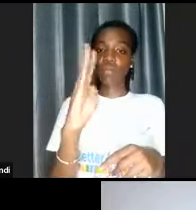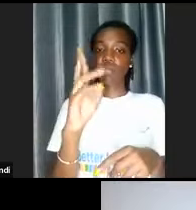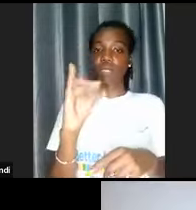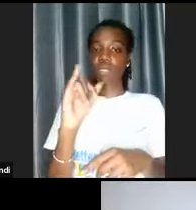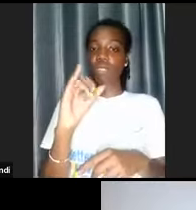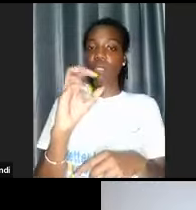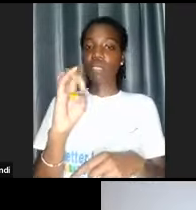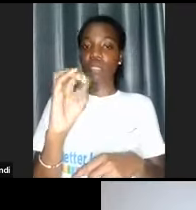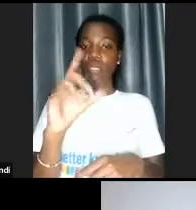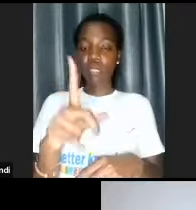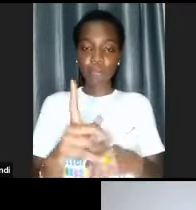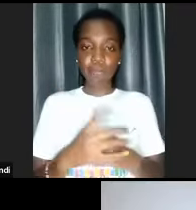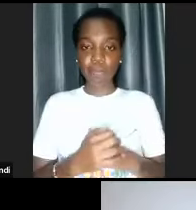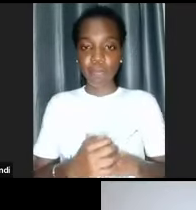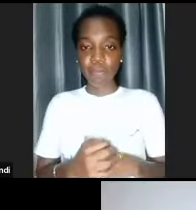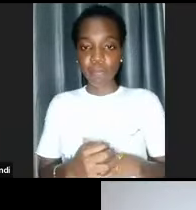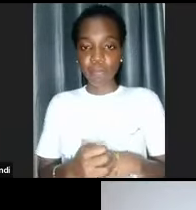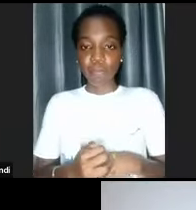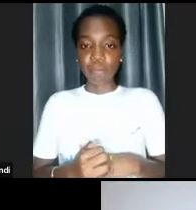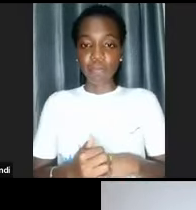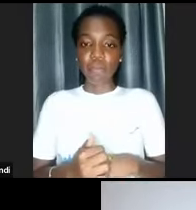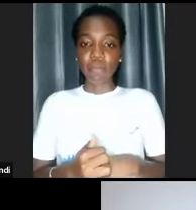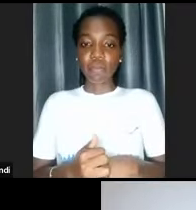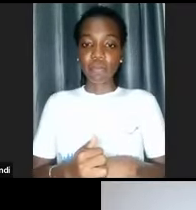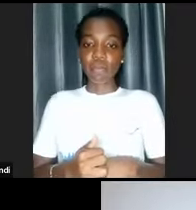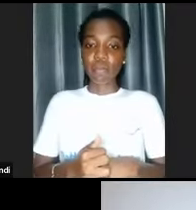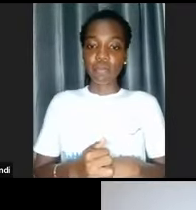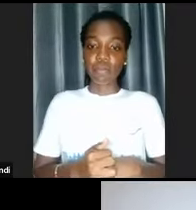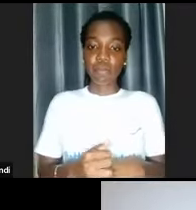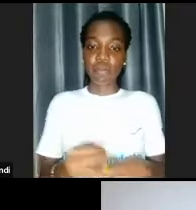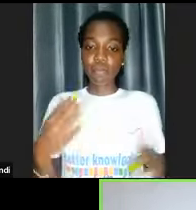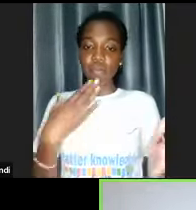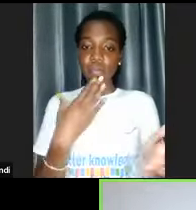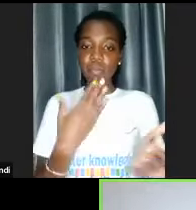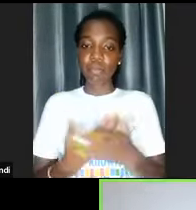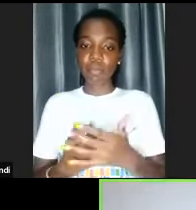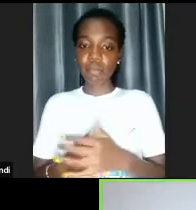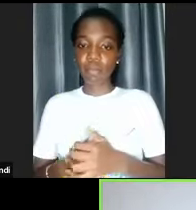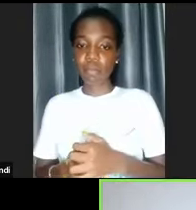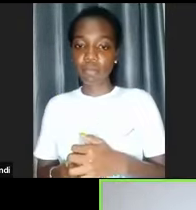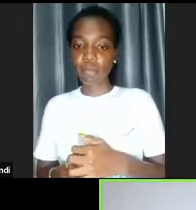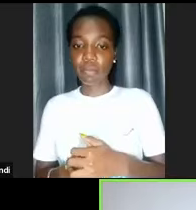can support. Okay, thank you.